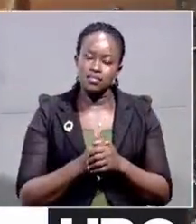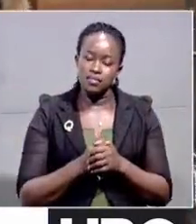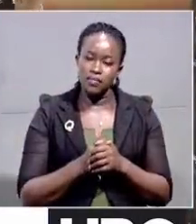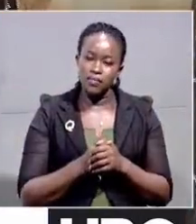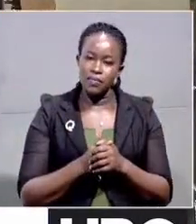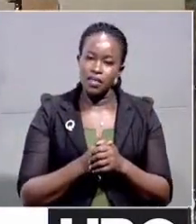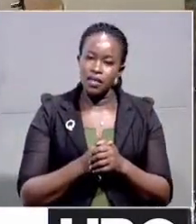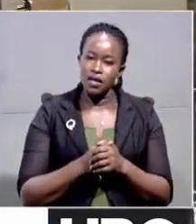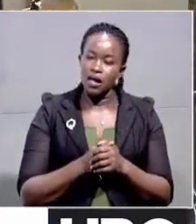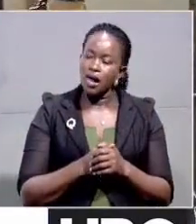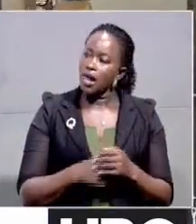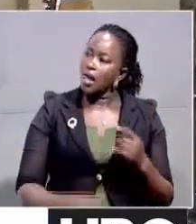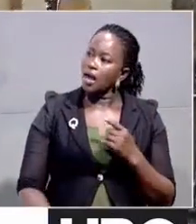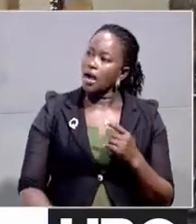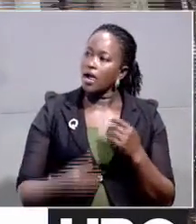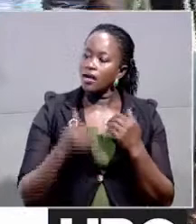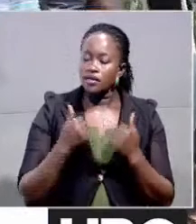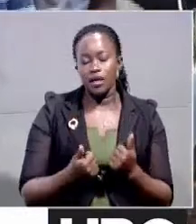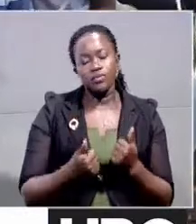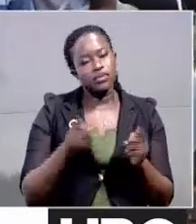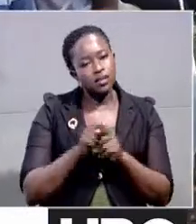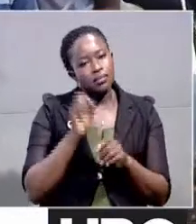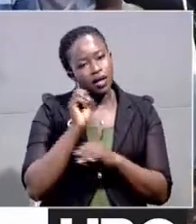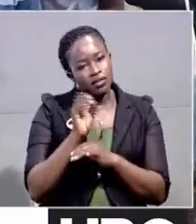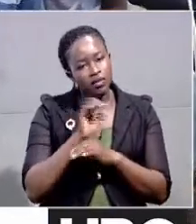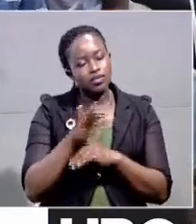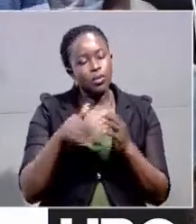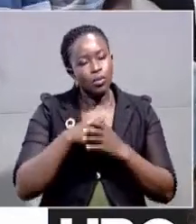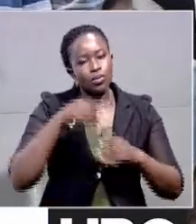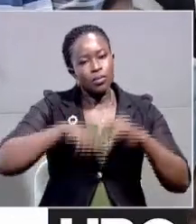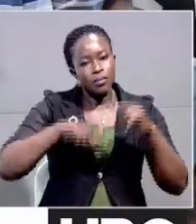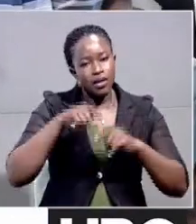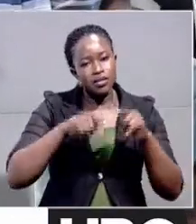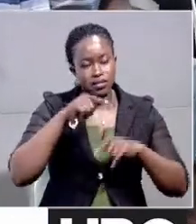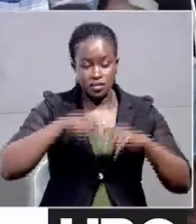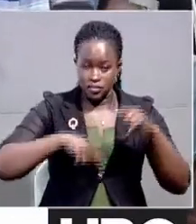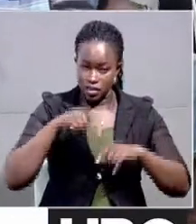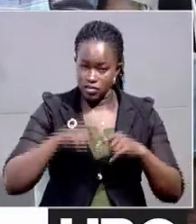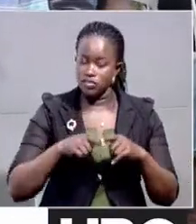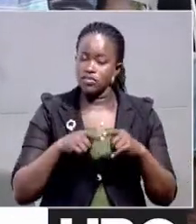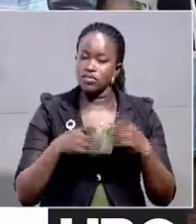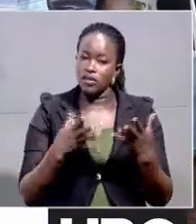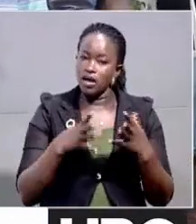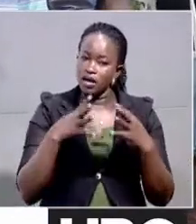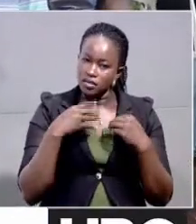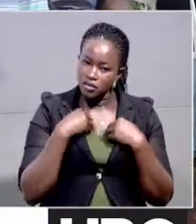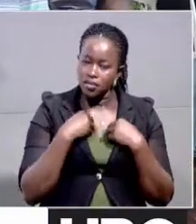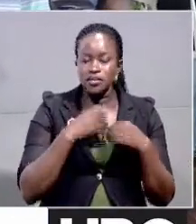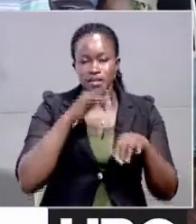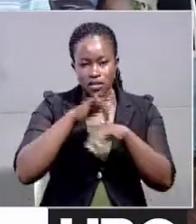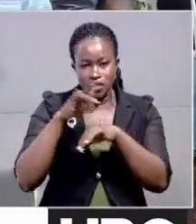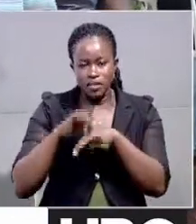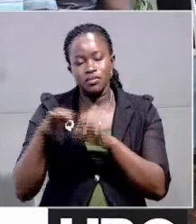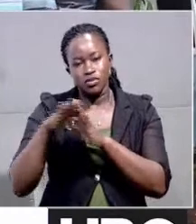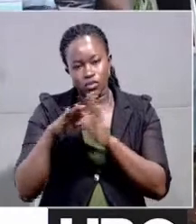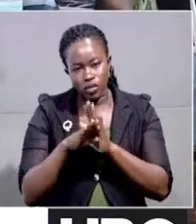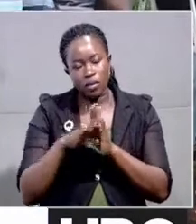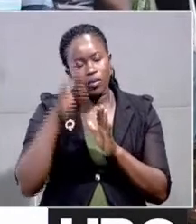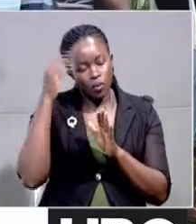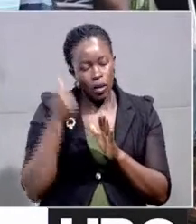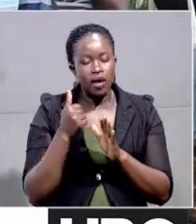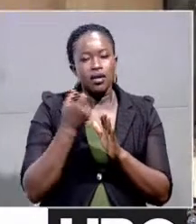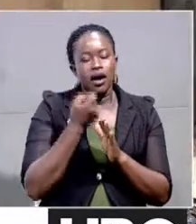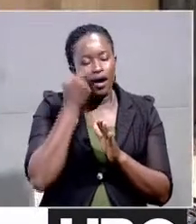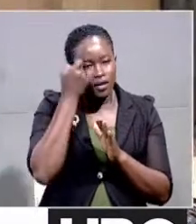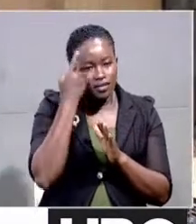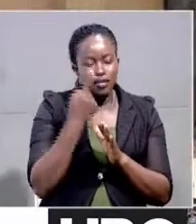Drell Baguma from Makerere University advised participants to appreciate sensitization initiatives in order to understand the parish